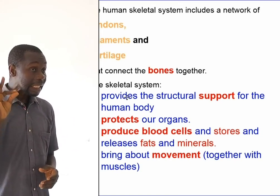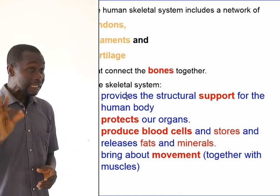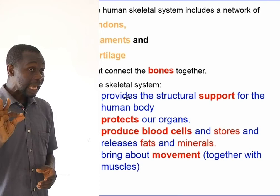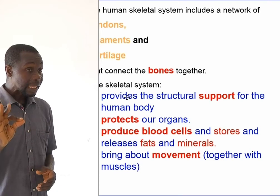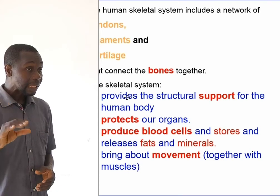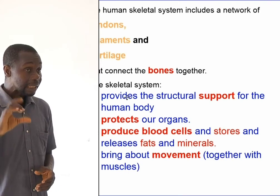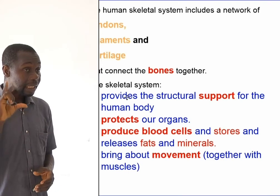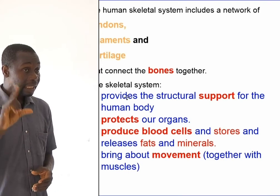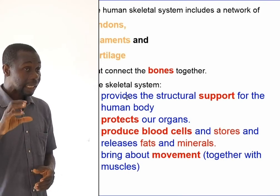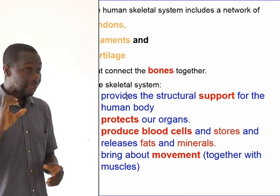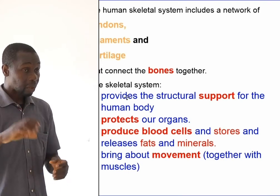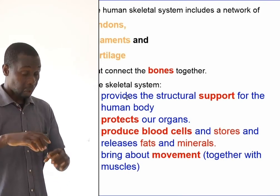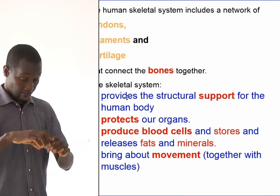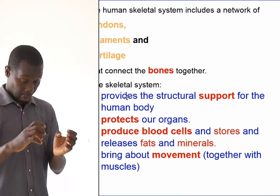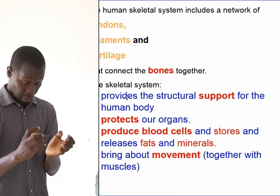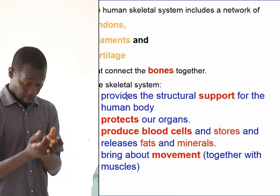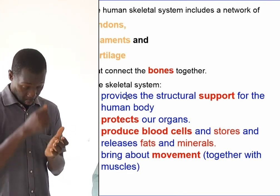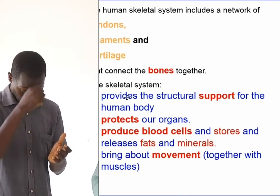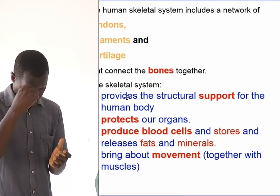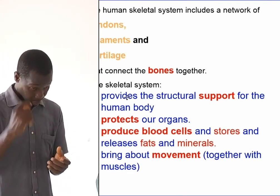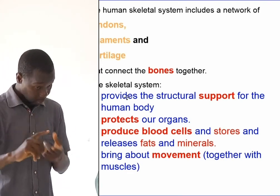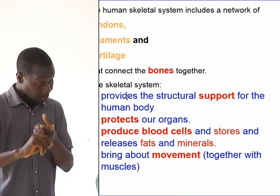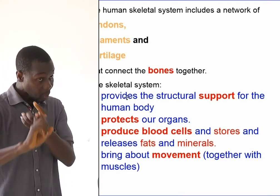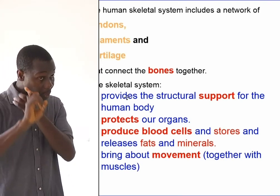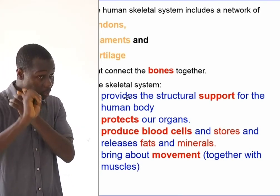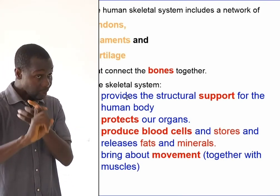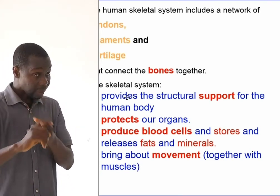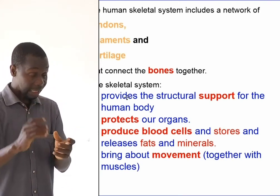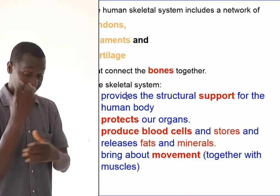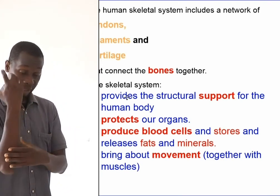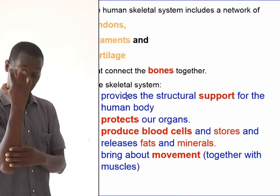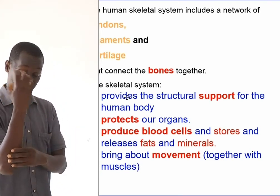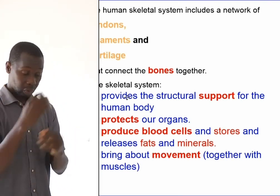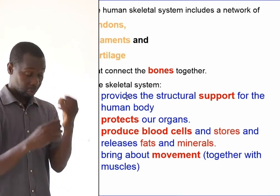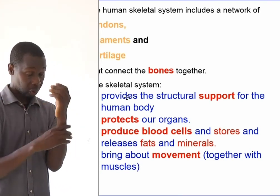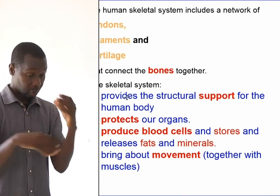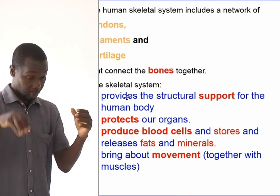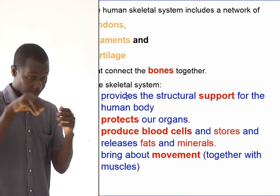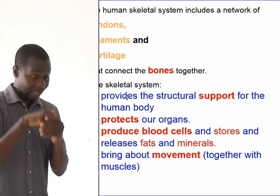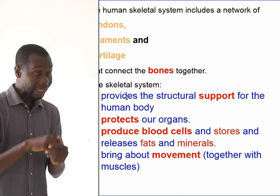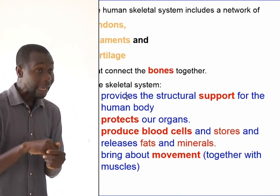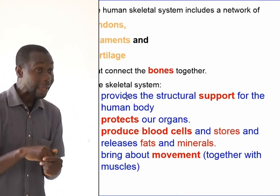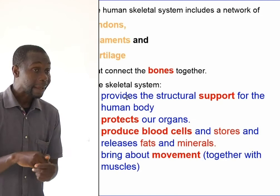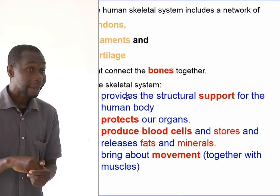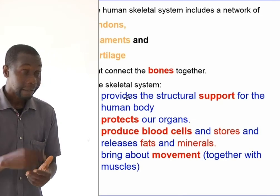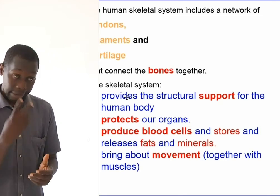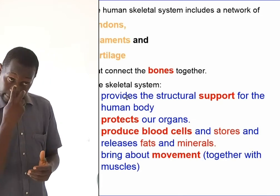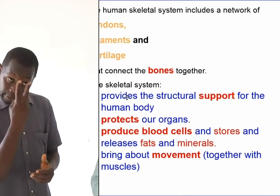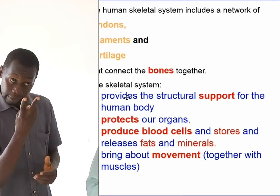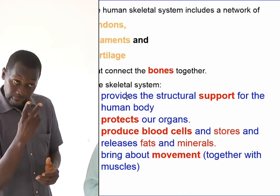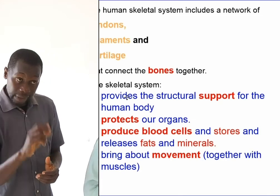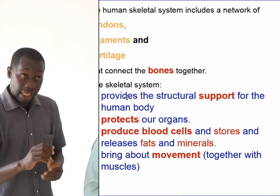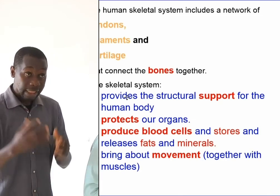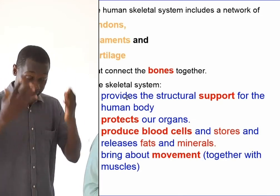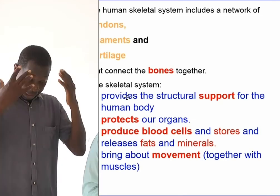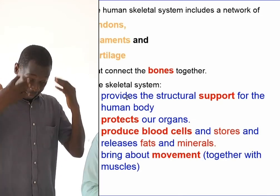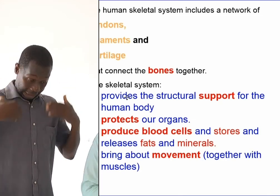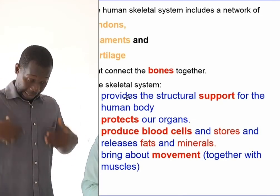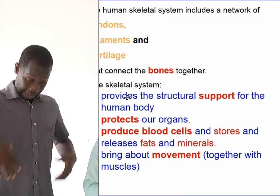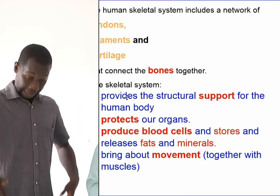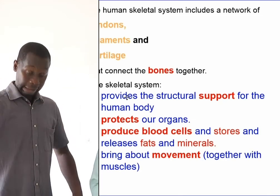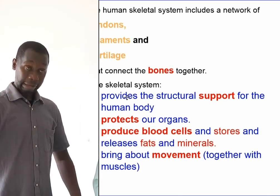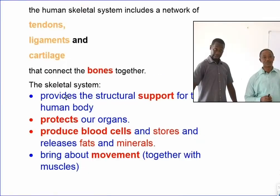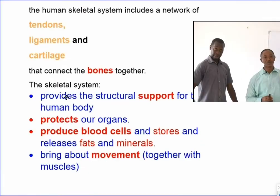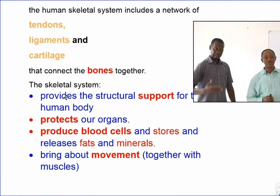and cartilage all work together to connect the bones together. If we look at the skeletal system,